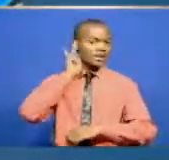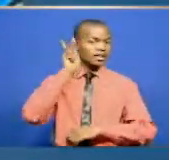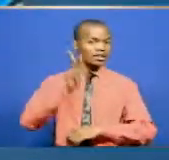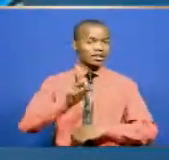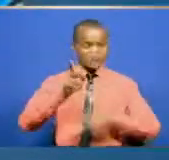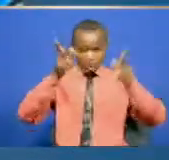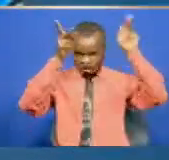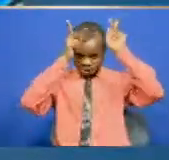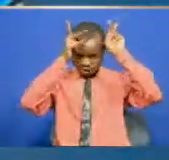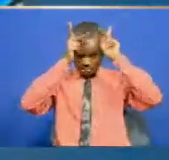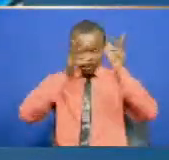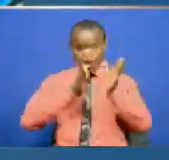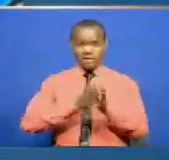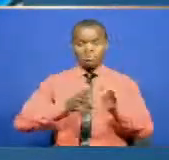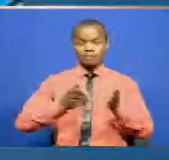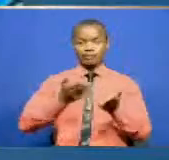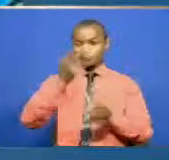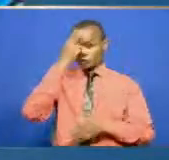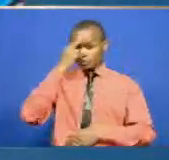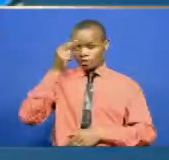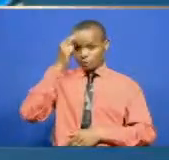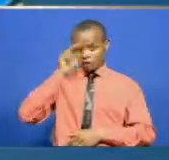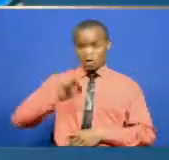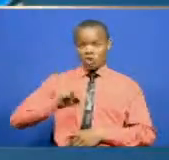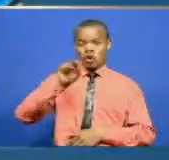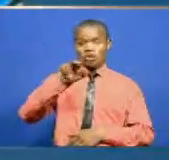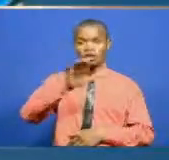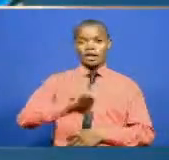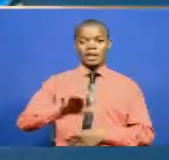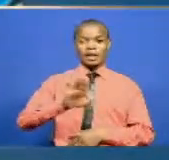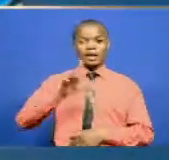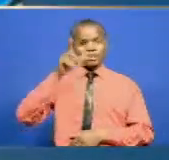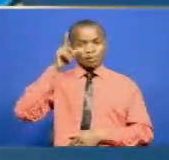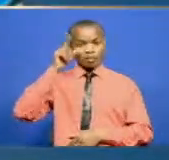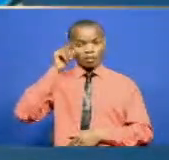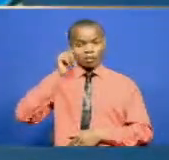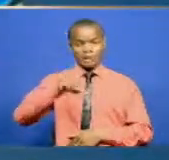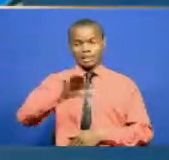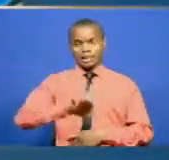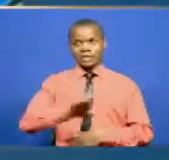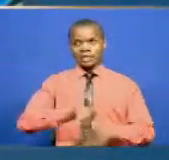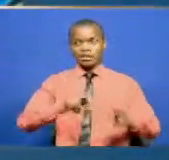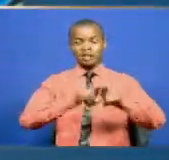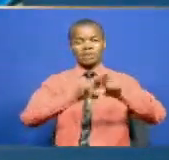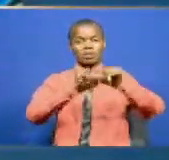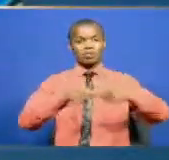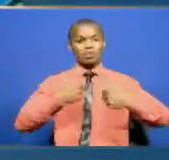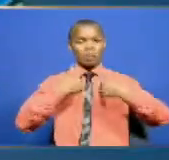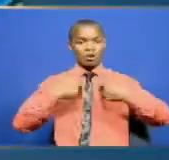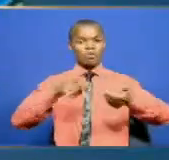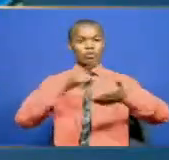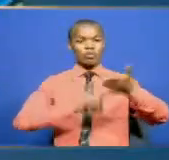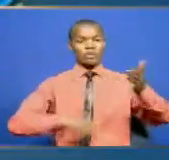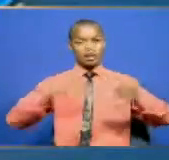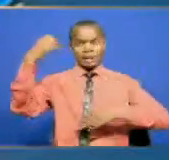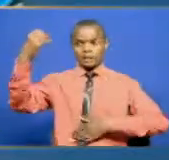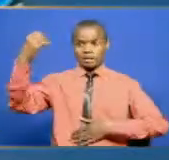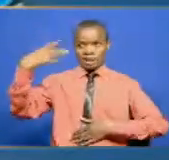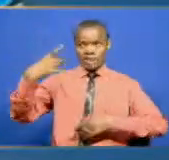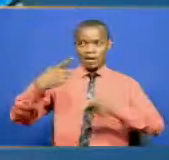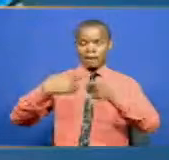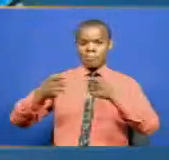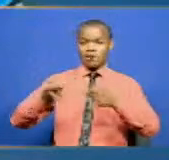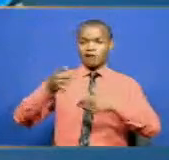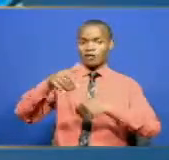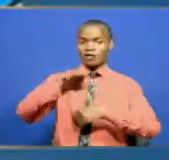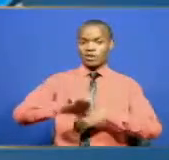Kakamega, and Narok. The northern parts of the country, the coastal strip, will mainly experience sunny intervals, but a few areas